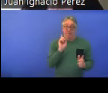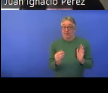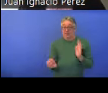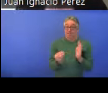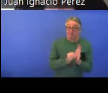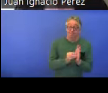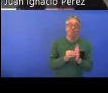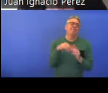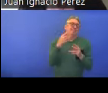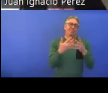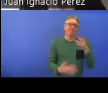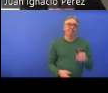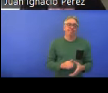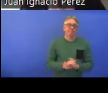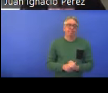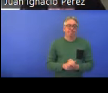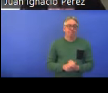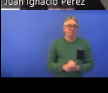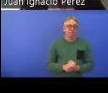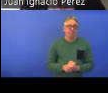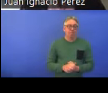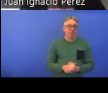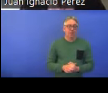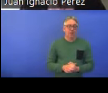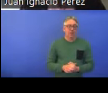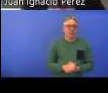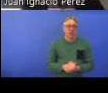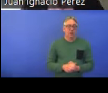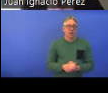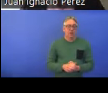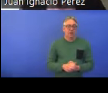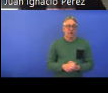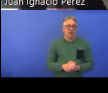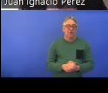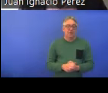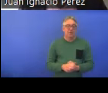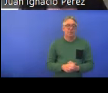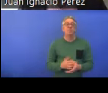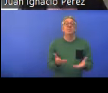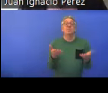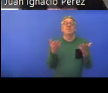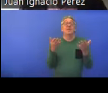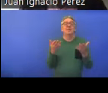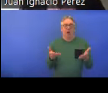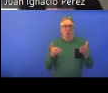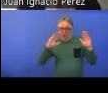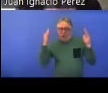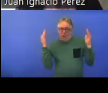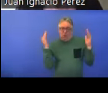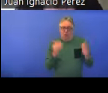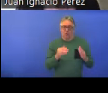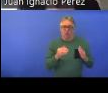Going into the substance, meaning the issues connected to the groups addressed by this